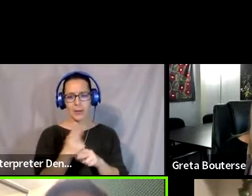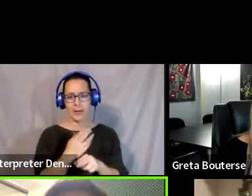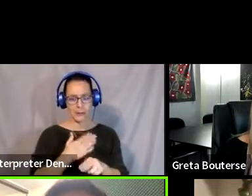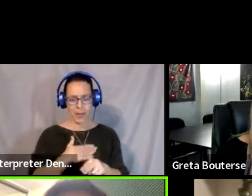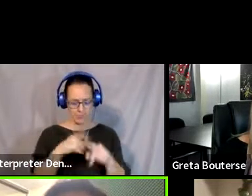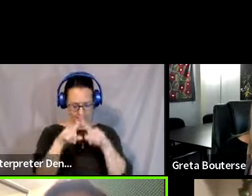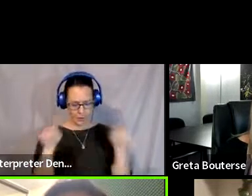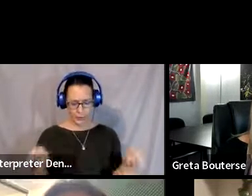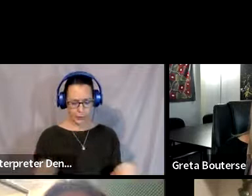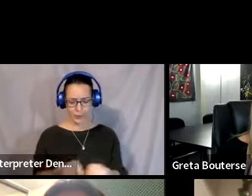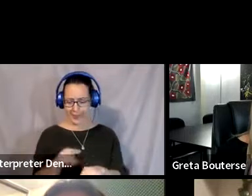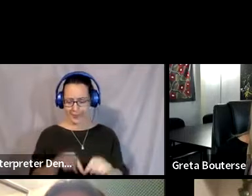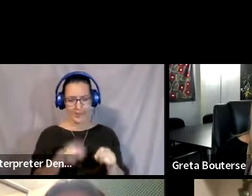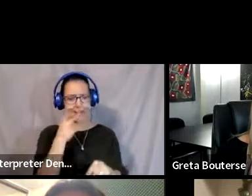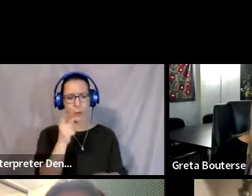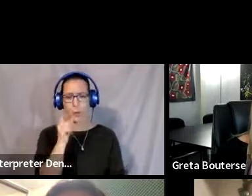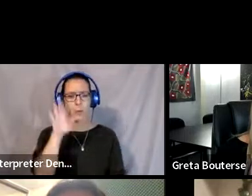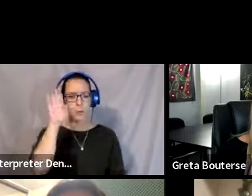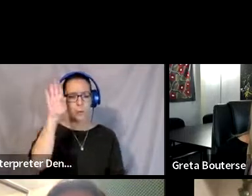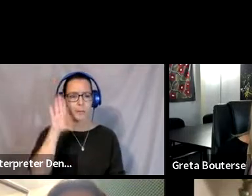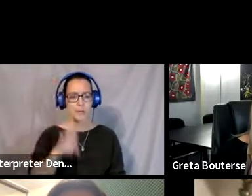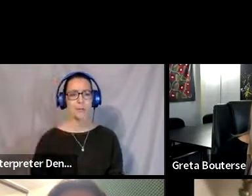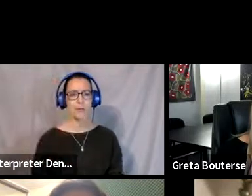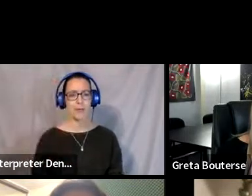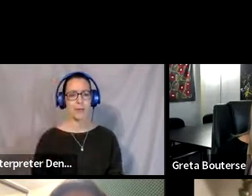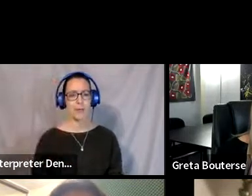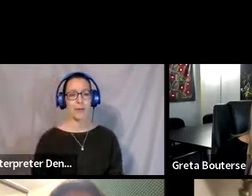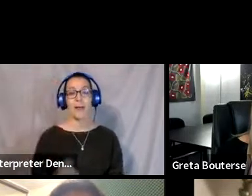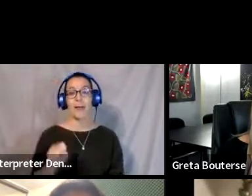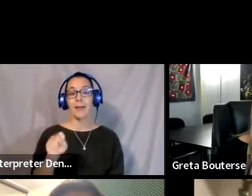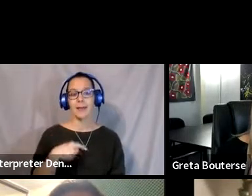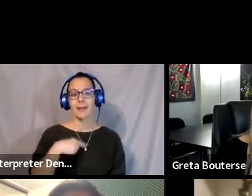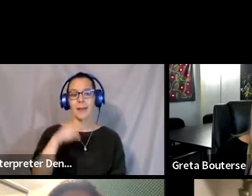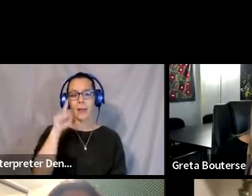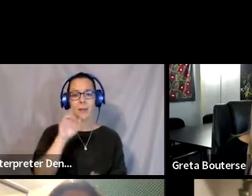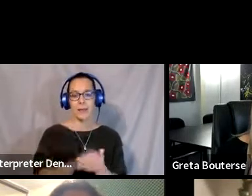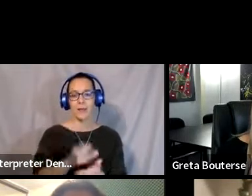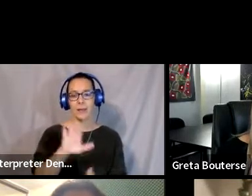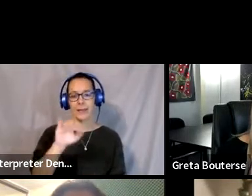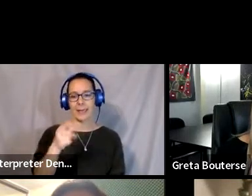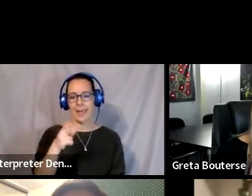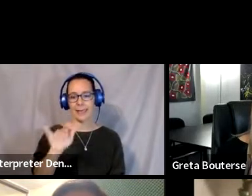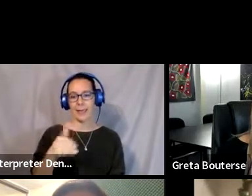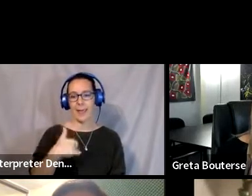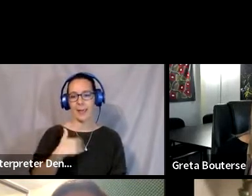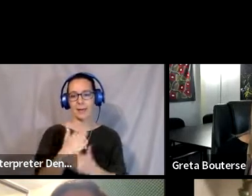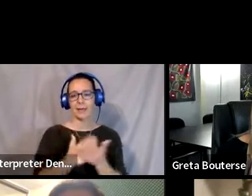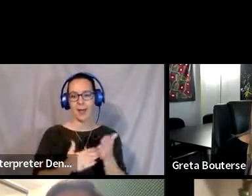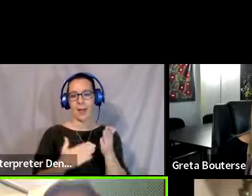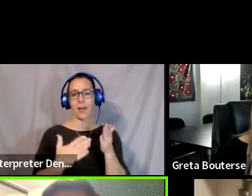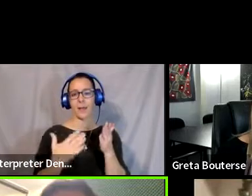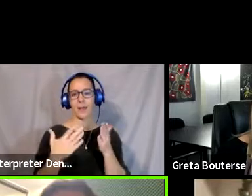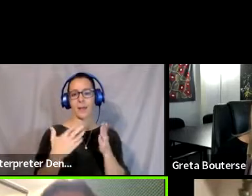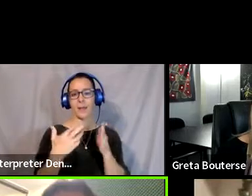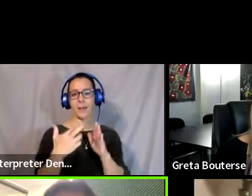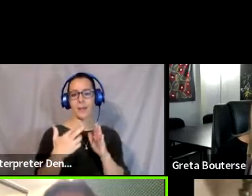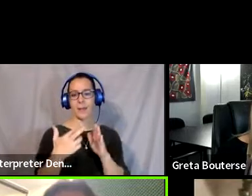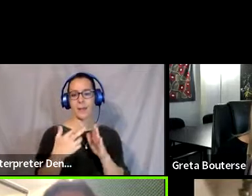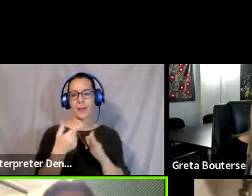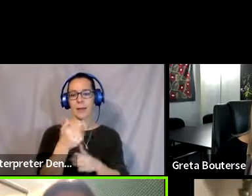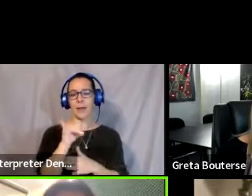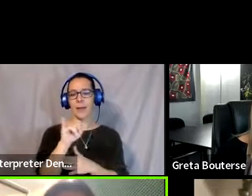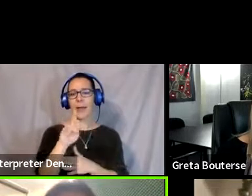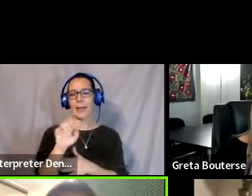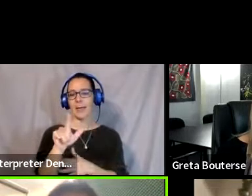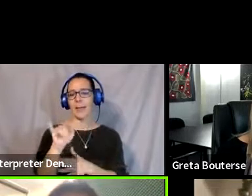monitor. Yes, we do have a few raised hands, but I believe that Kathy has a few guidelines to read off first. Okay, please. Thanks,